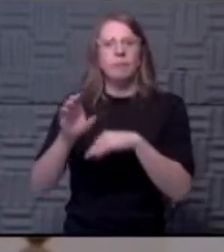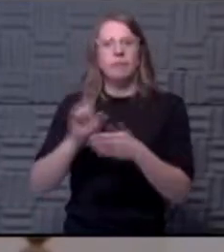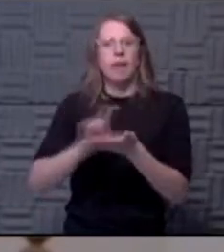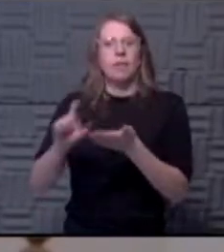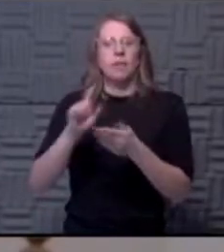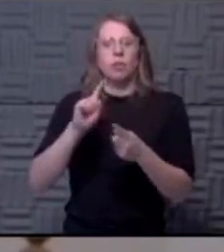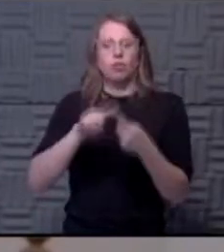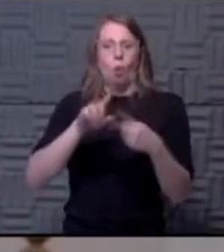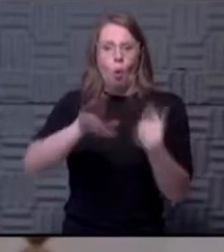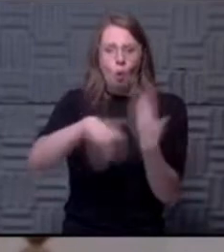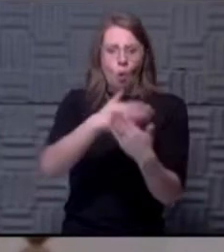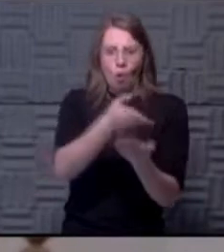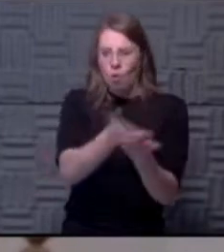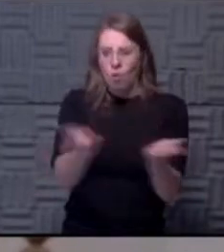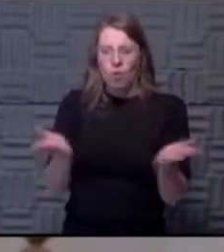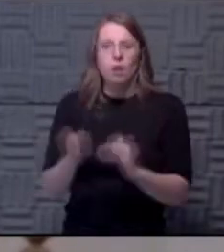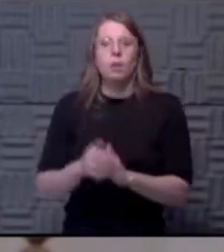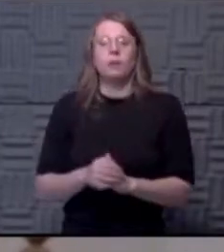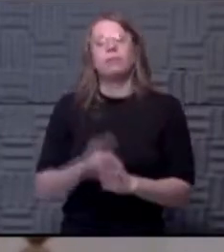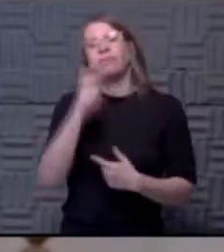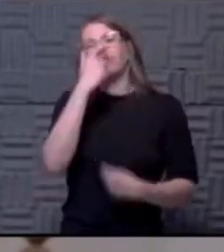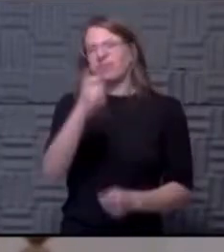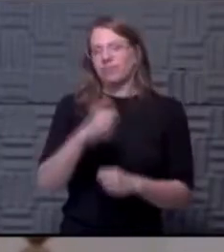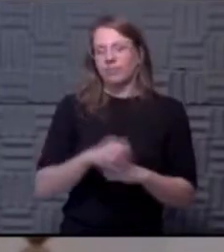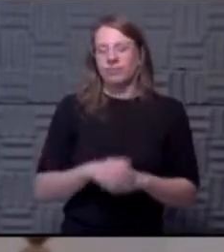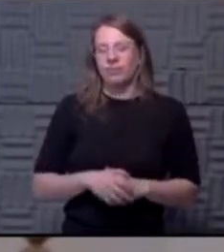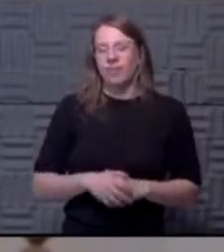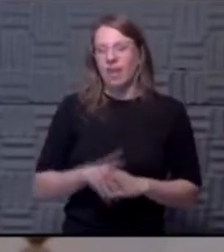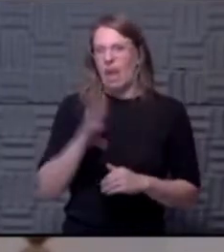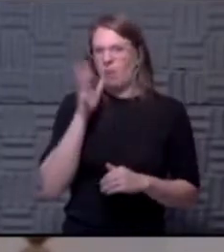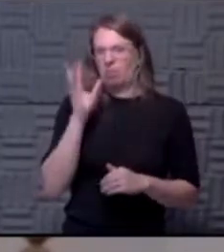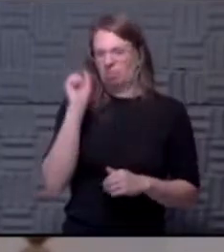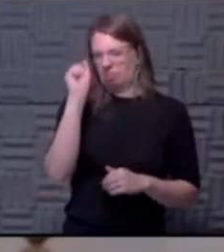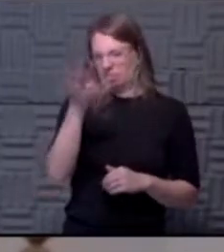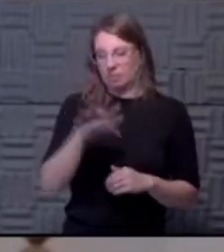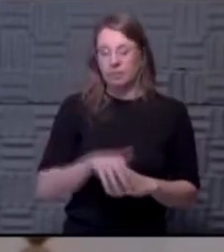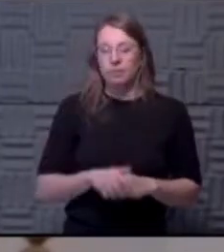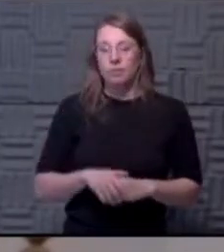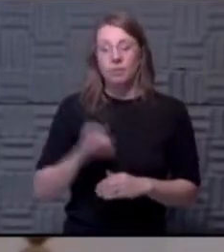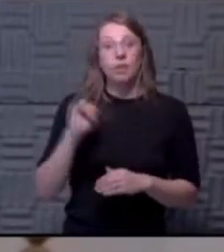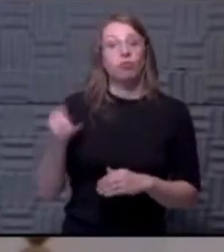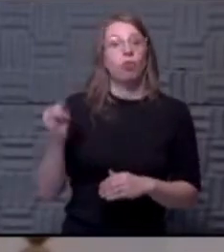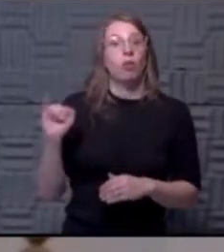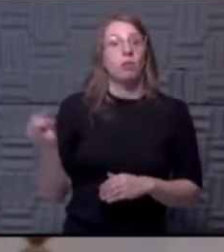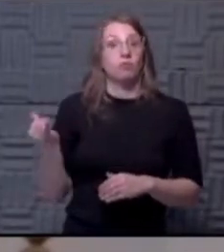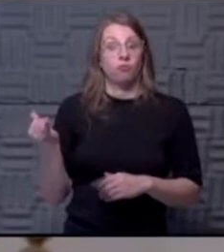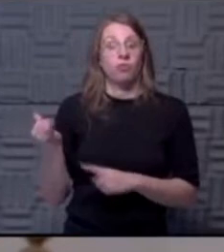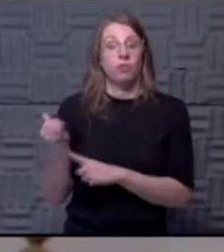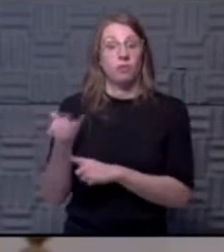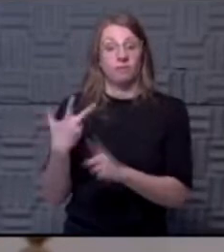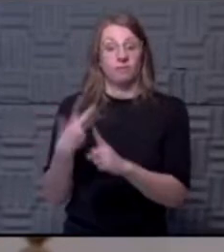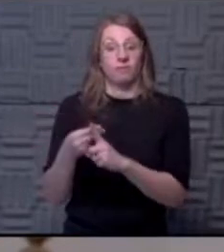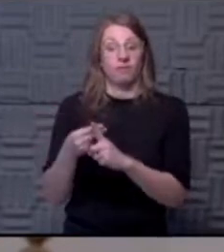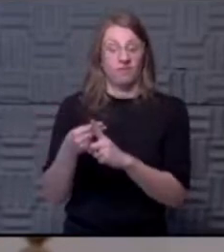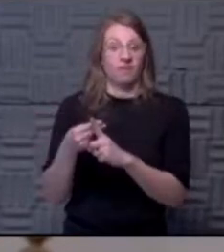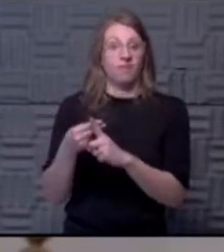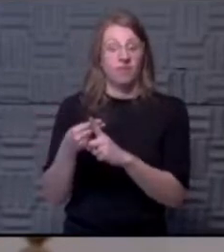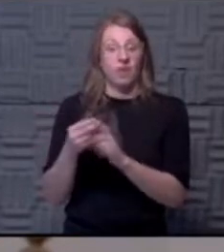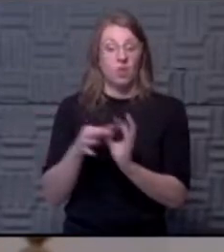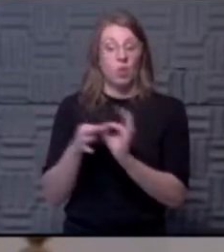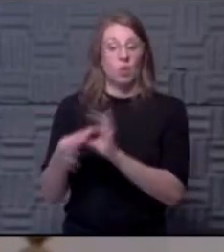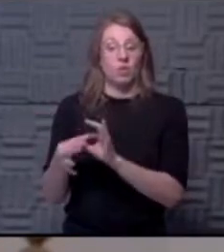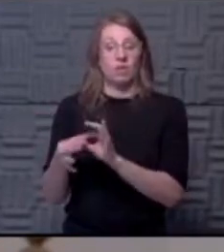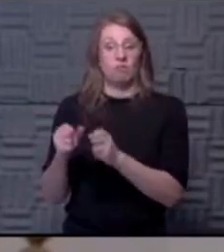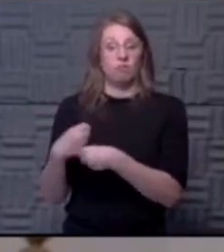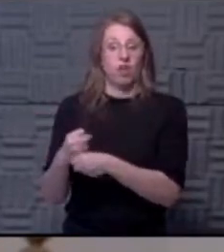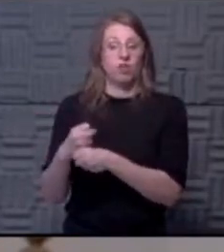you know, interestingly, and this is and I'll just put it out there, the Johnson & Johnson product is associated in its